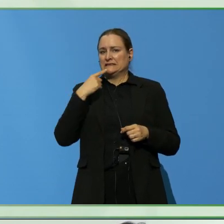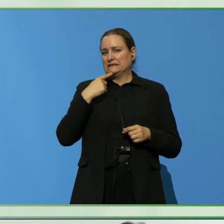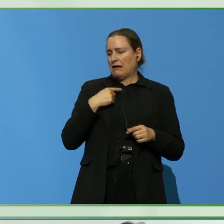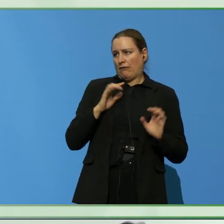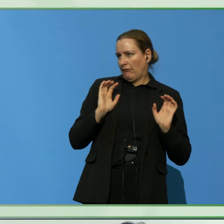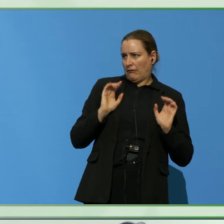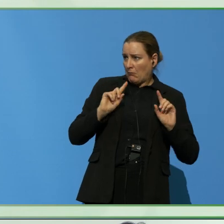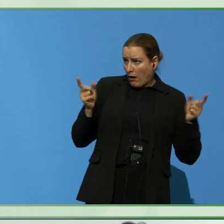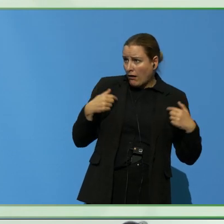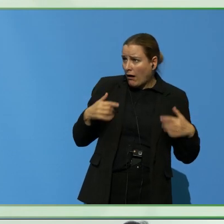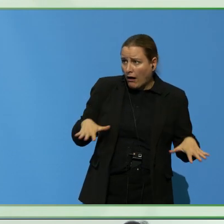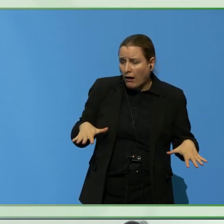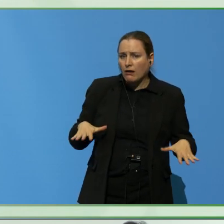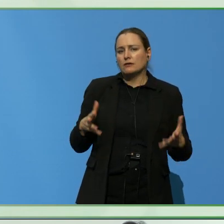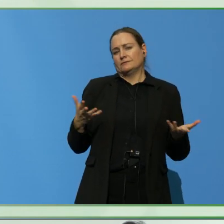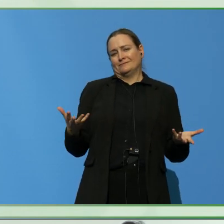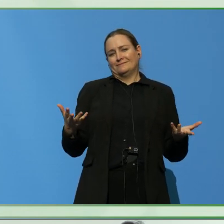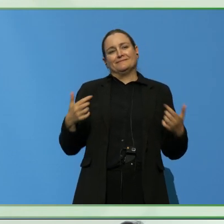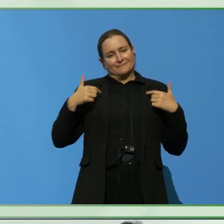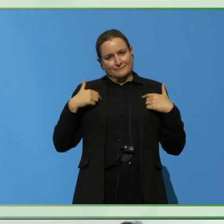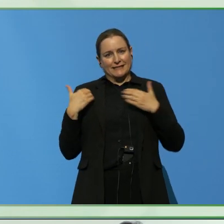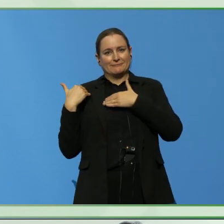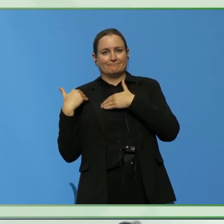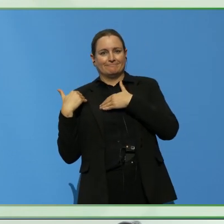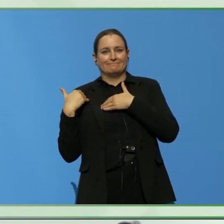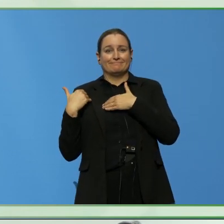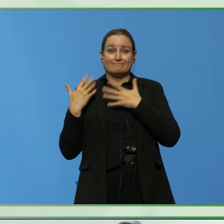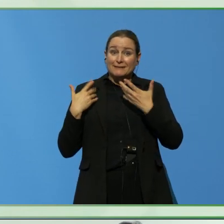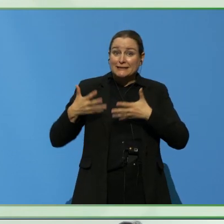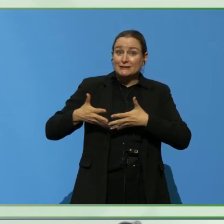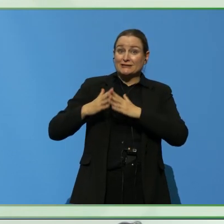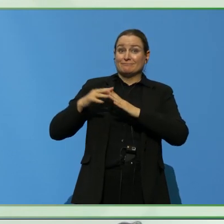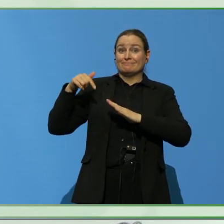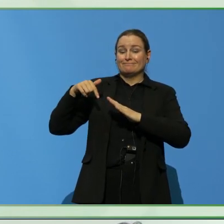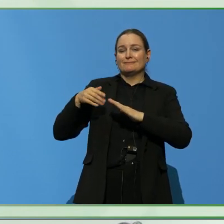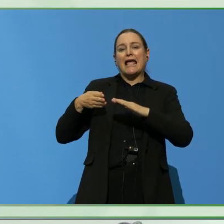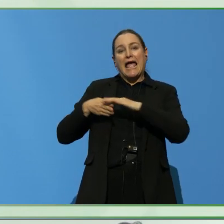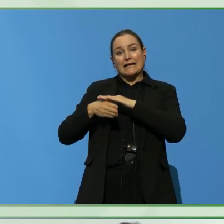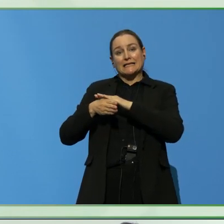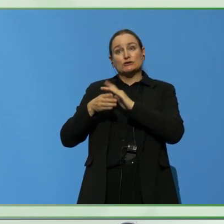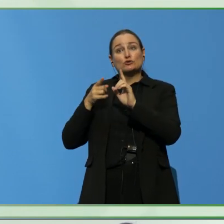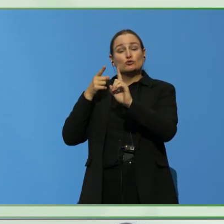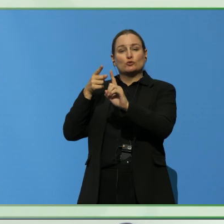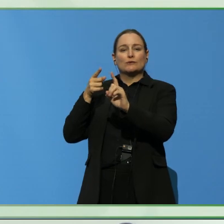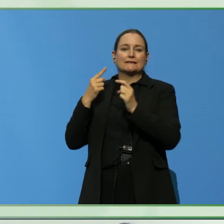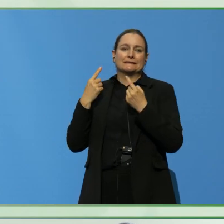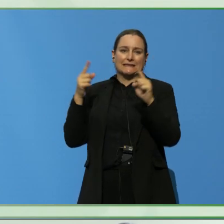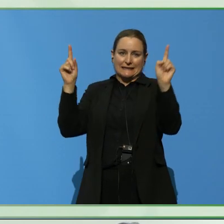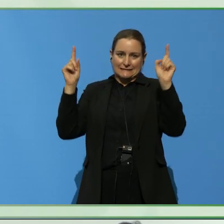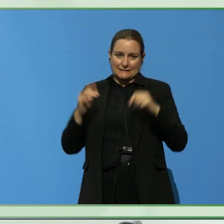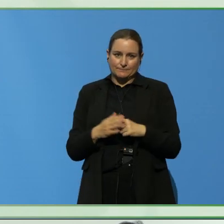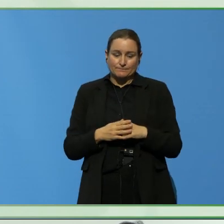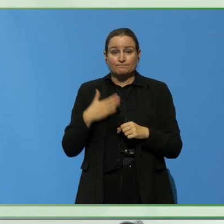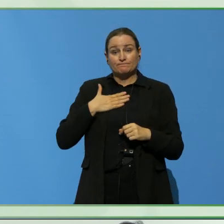do. My name is Varun Chandak, and I'm the founder and executive director of Access to Success. We are a